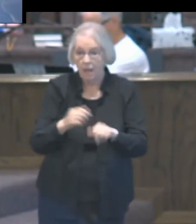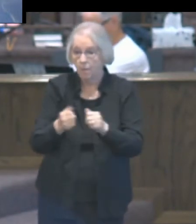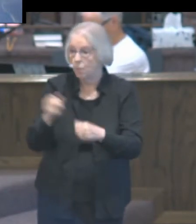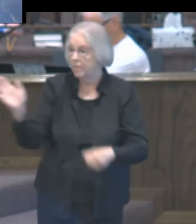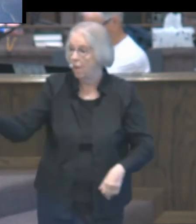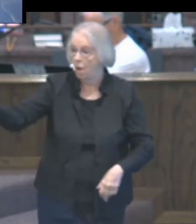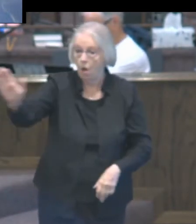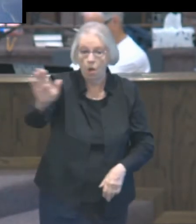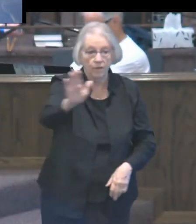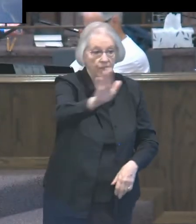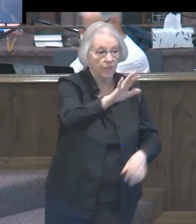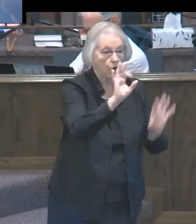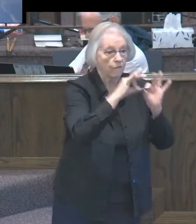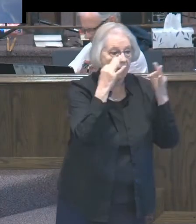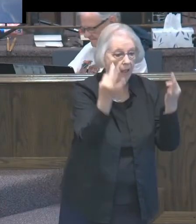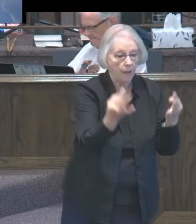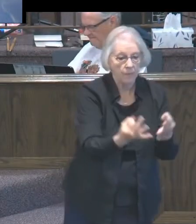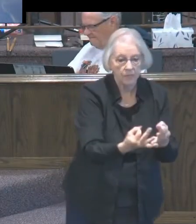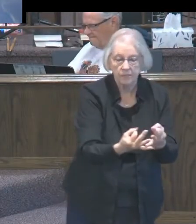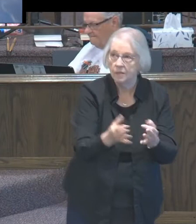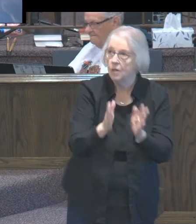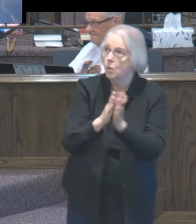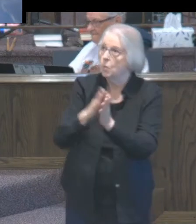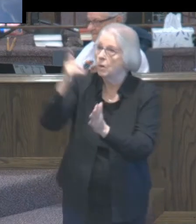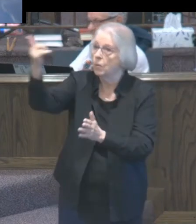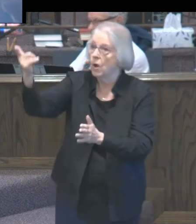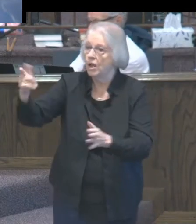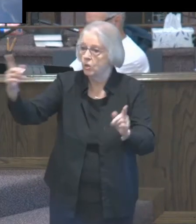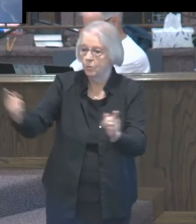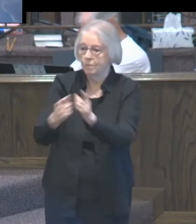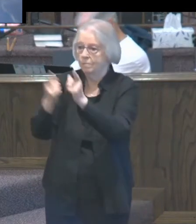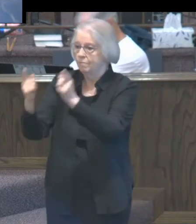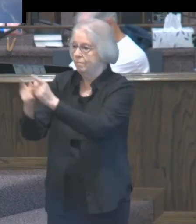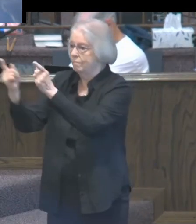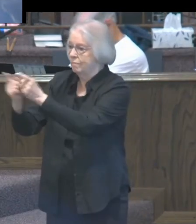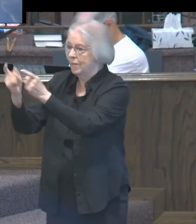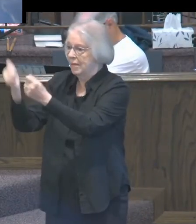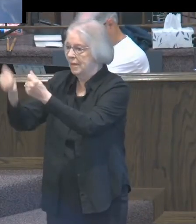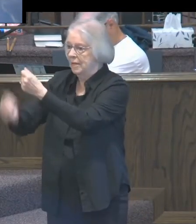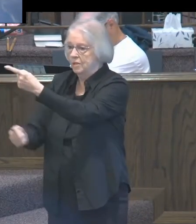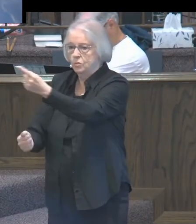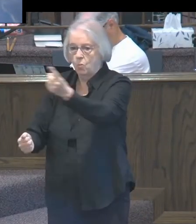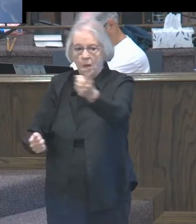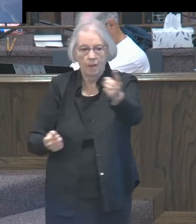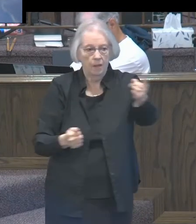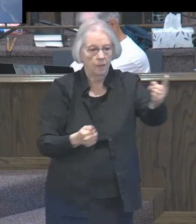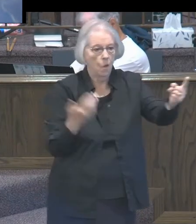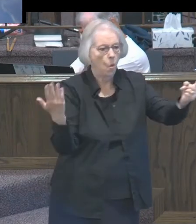Loving God, that you have opened doors for them to serve others the way they served